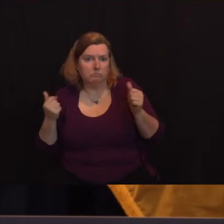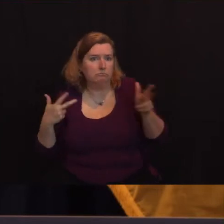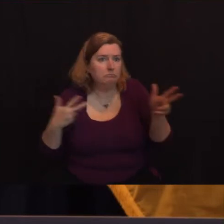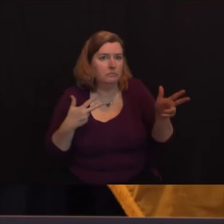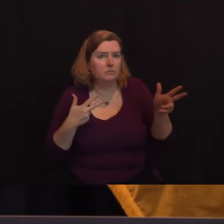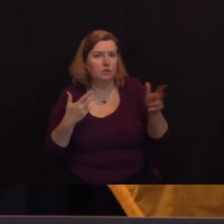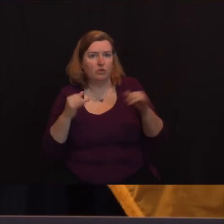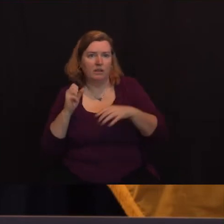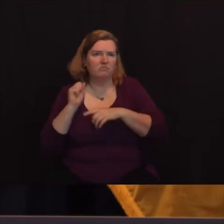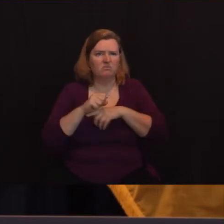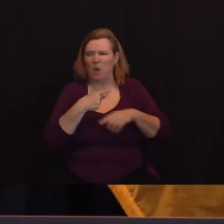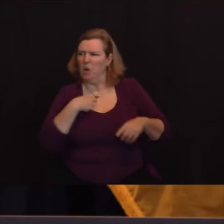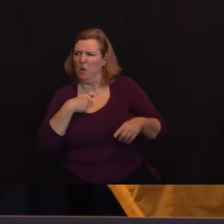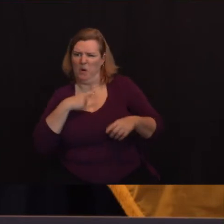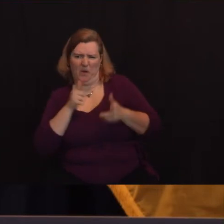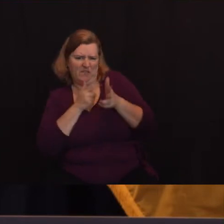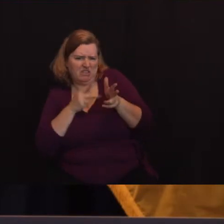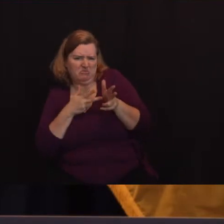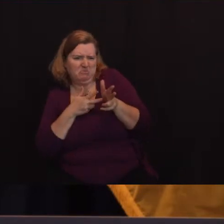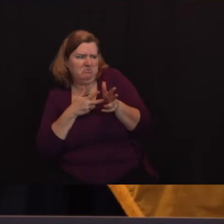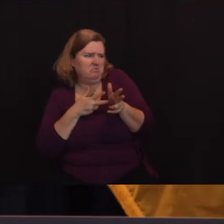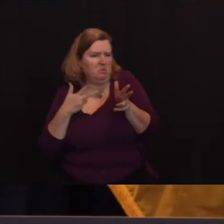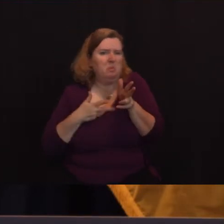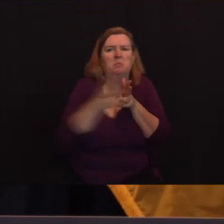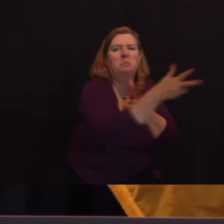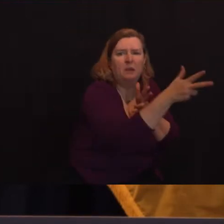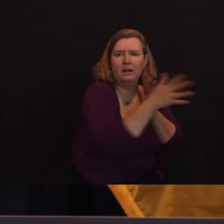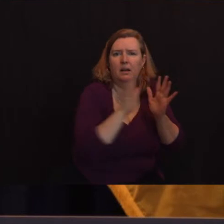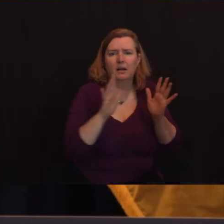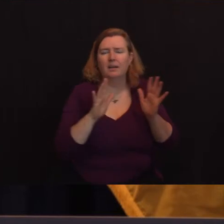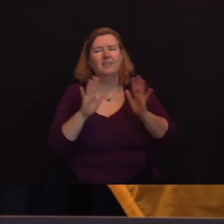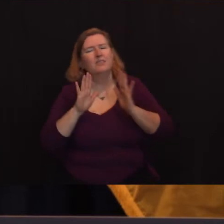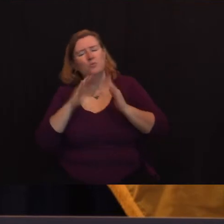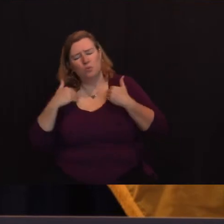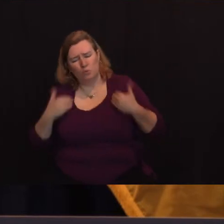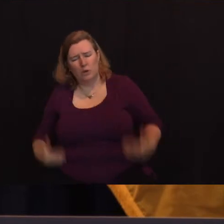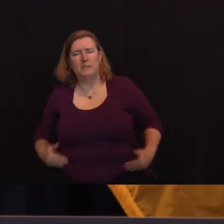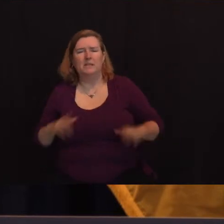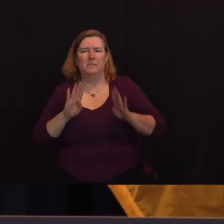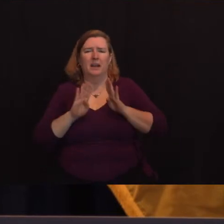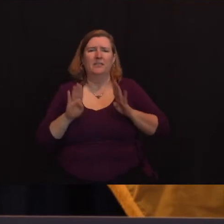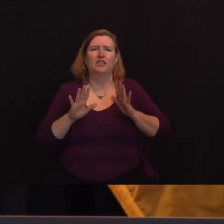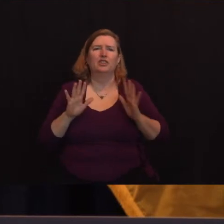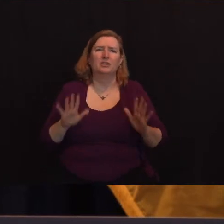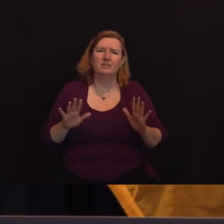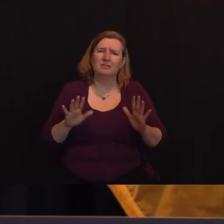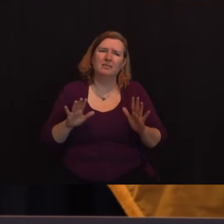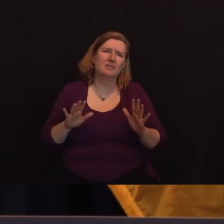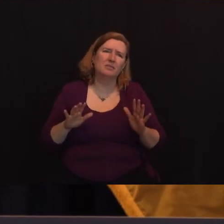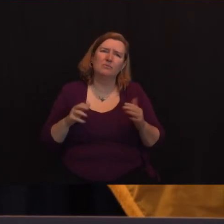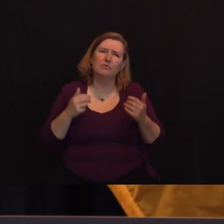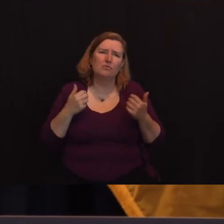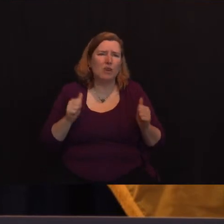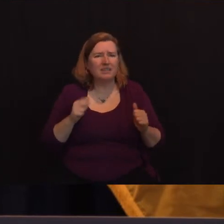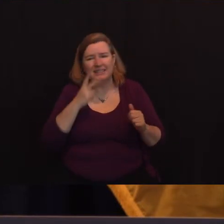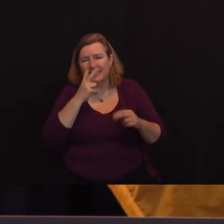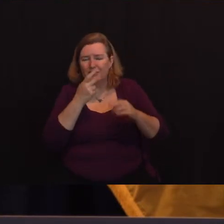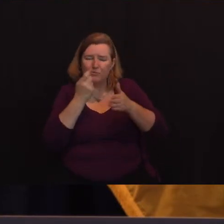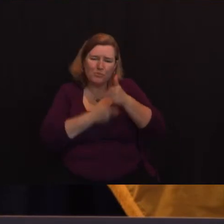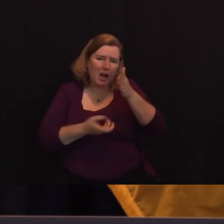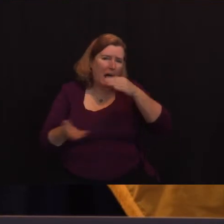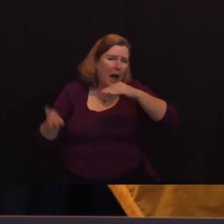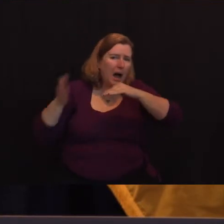were. So there's some amount of natural behavior like that. We're monitoring this very closely. We don't like seeing the prices go up for whatever